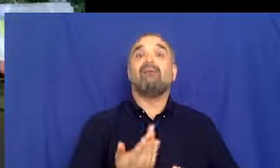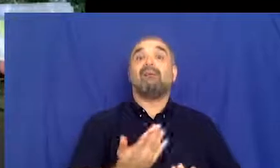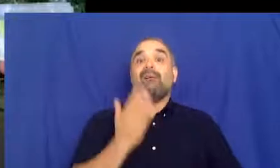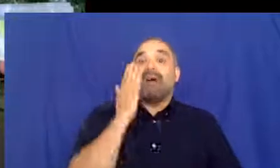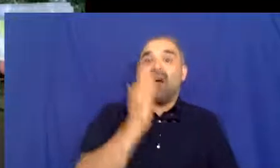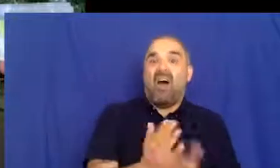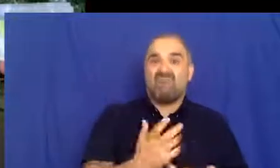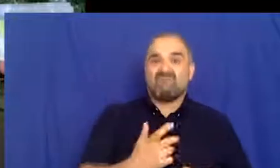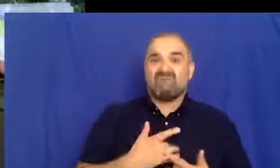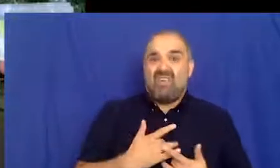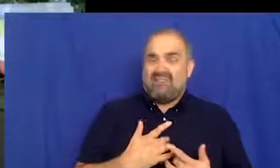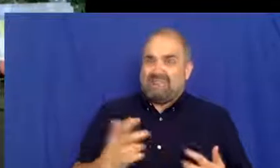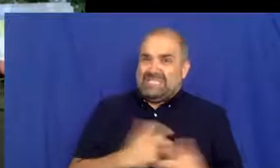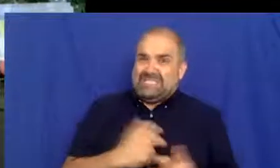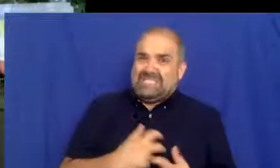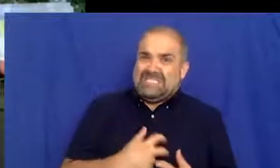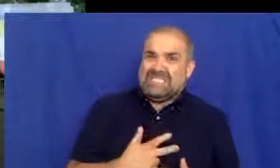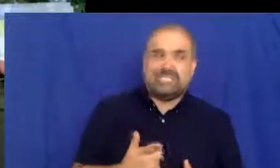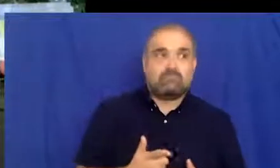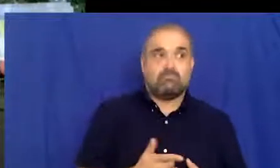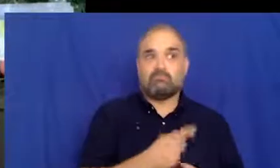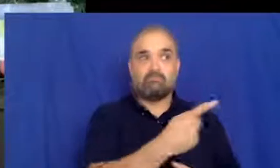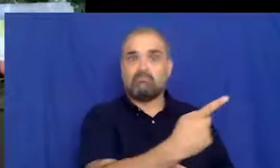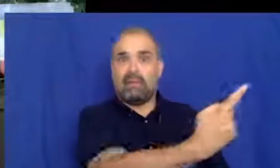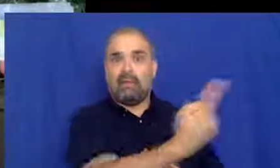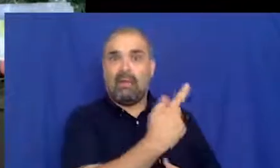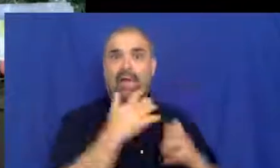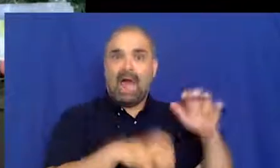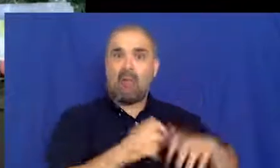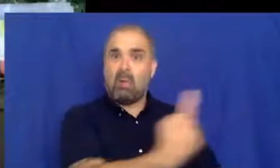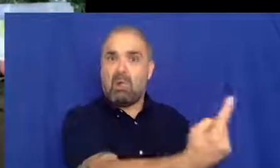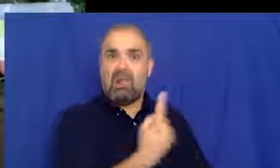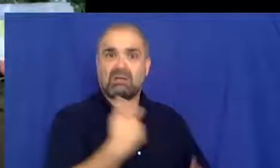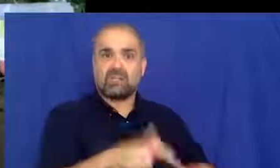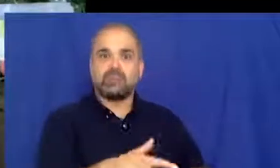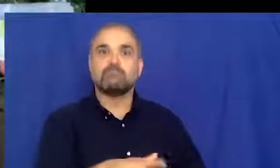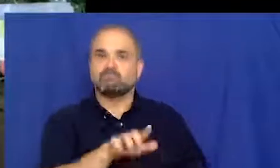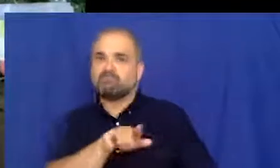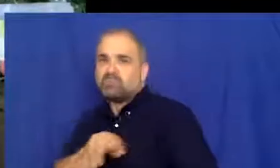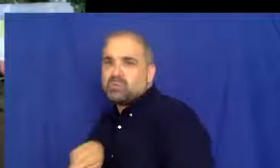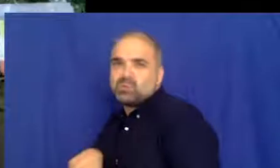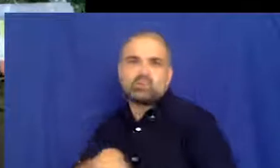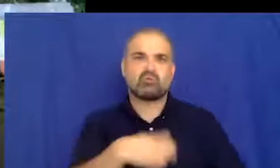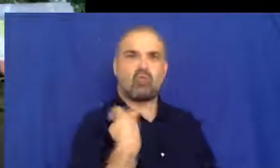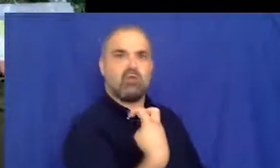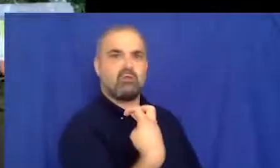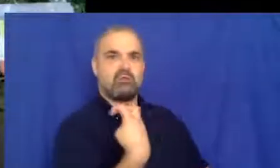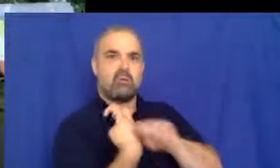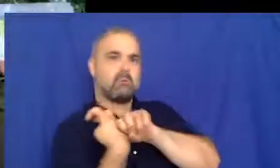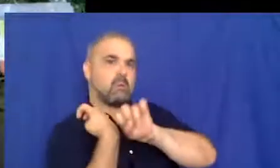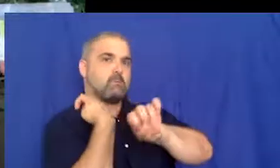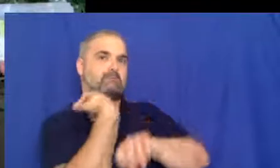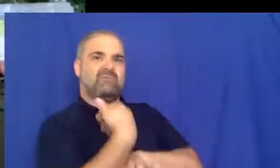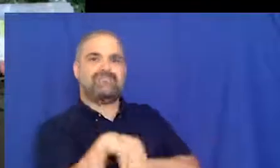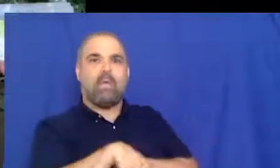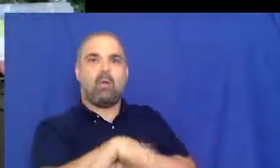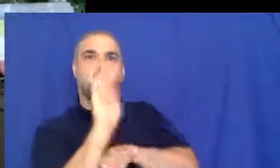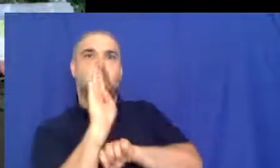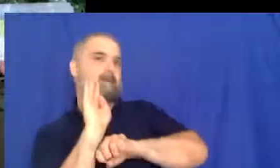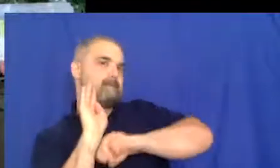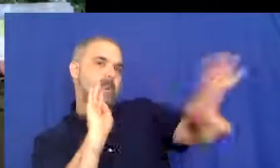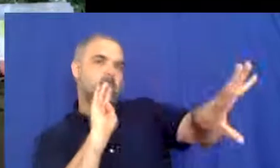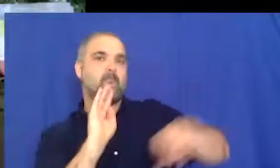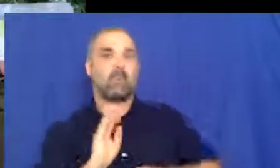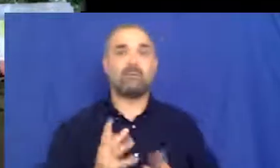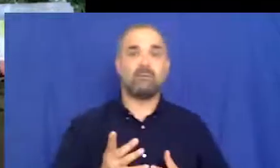then if she did feel really threatened and the animal still didn't get the message, she could turn around and spray that really horrible stinky spray at you.